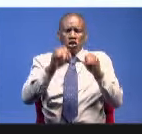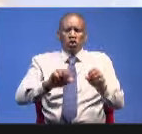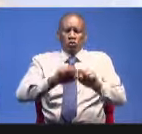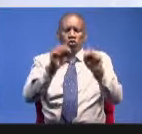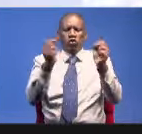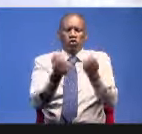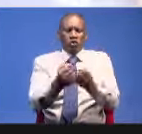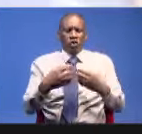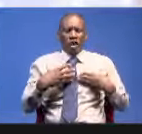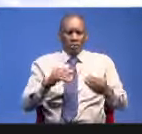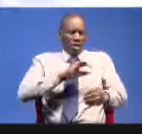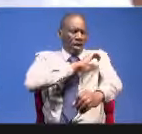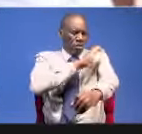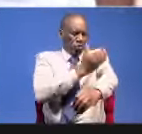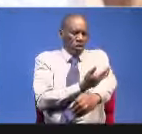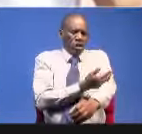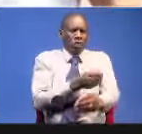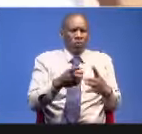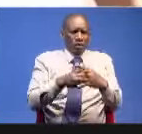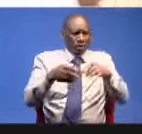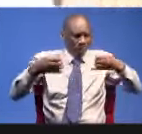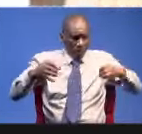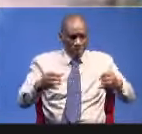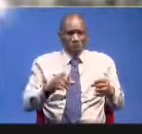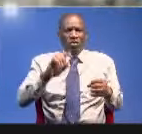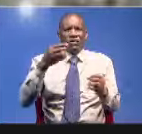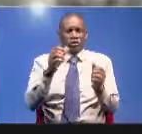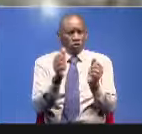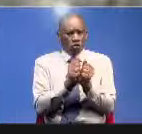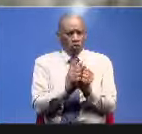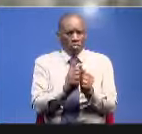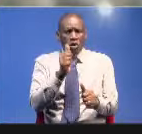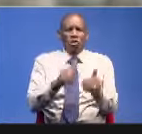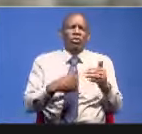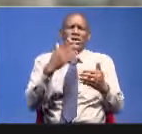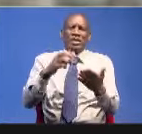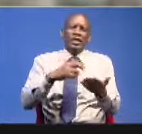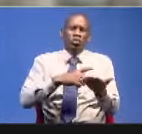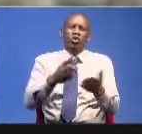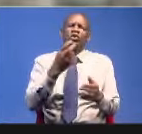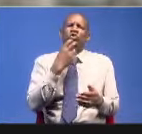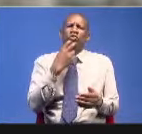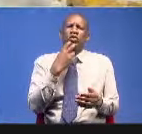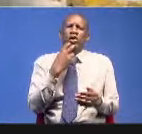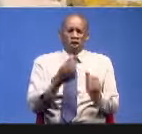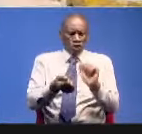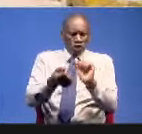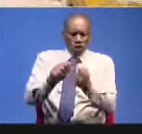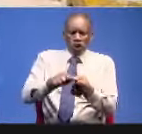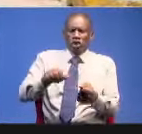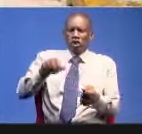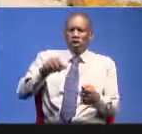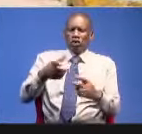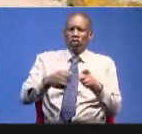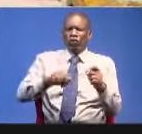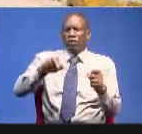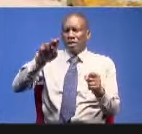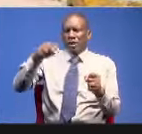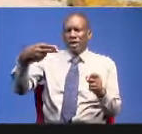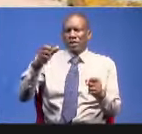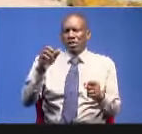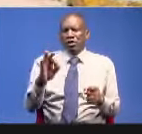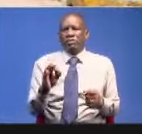Authority will take effect on 1st October, which is next Tuesday, replacing the National Health Insurance